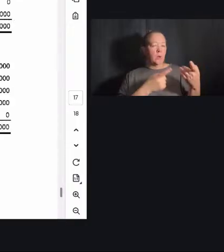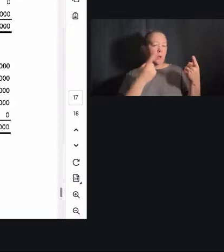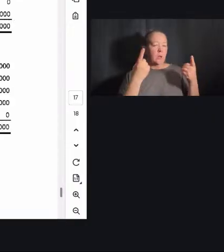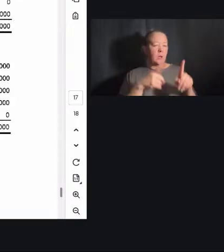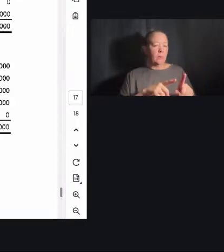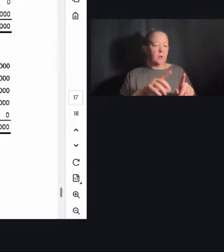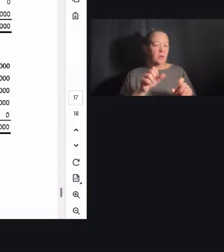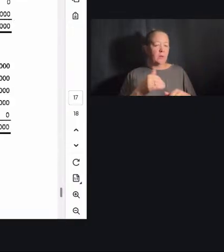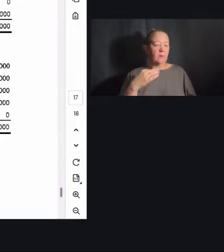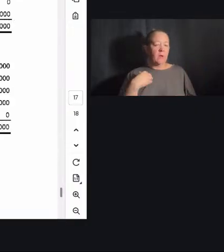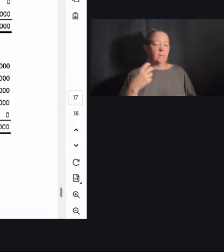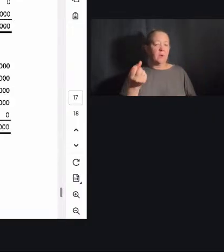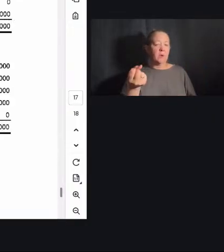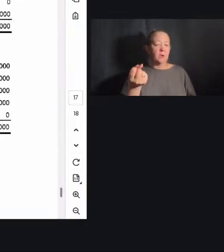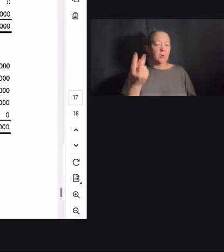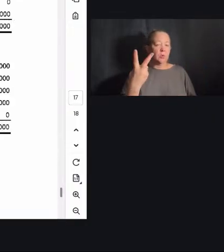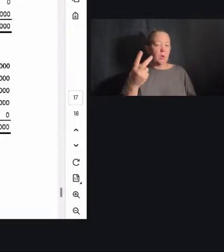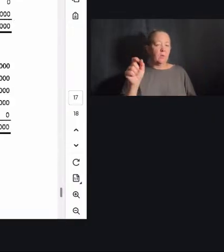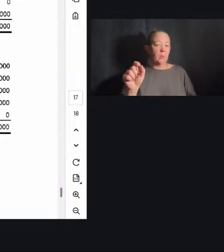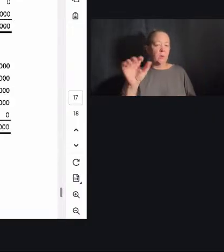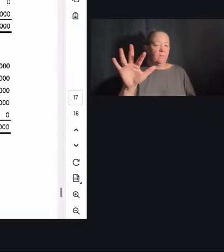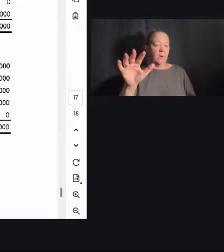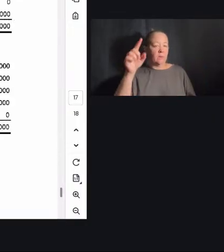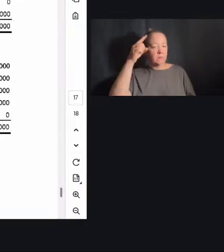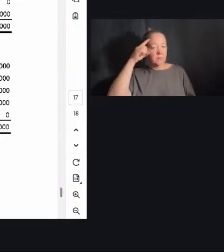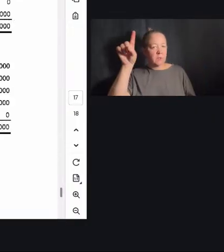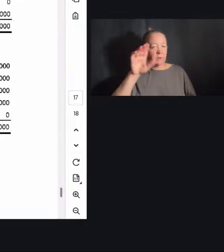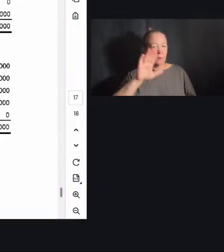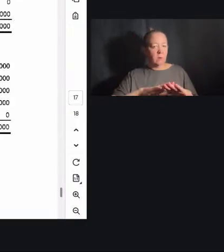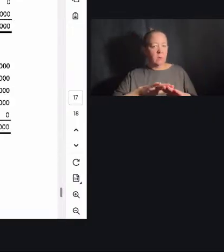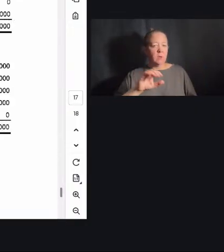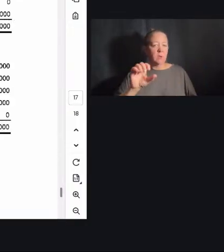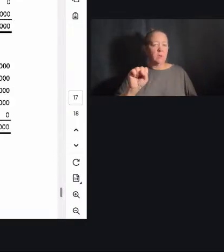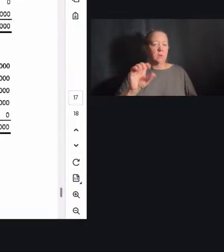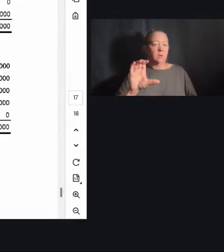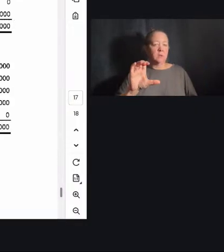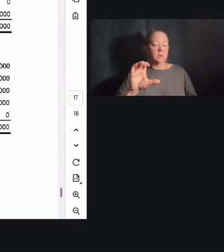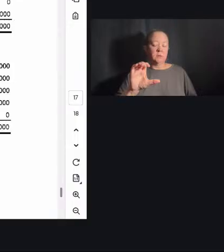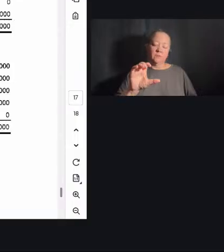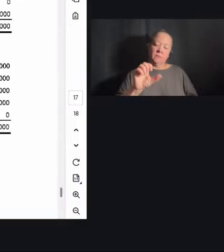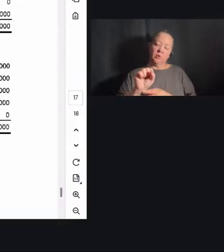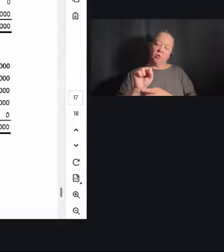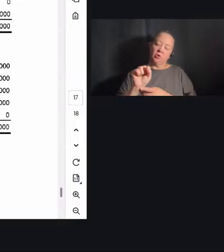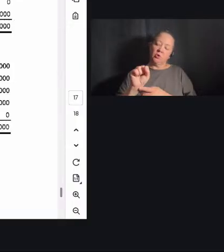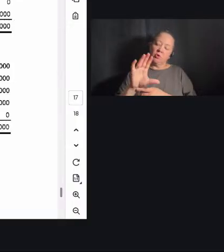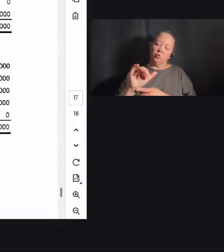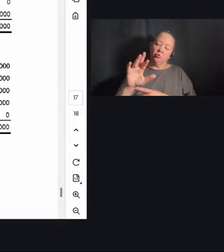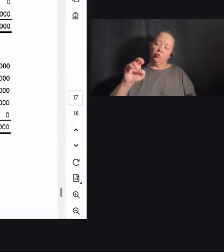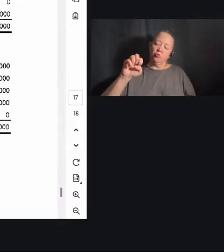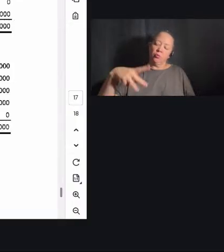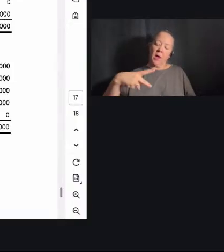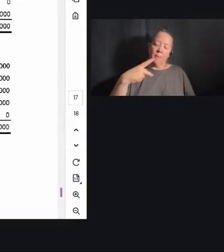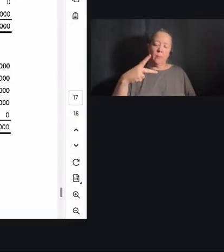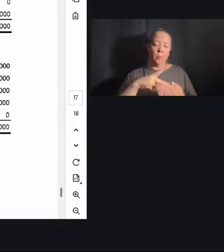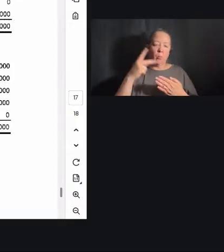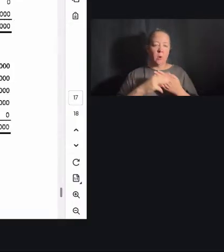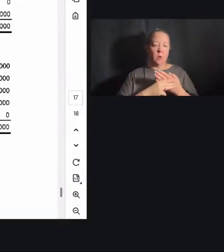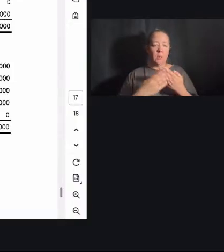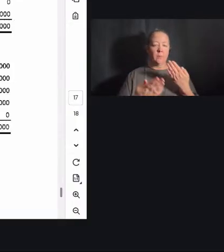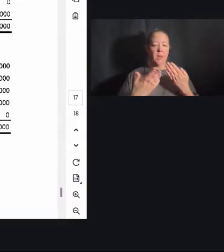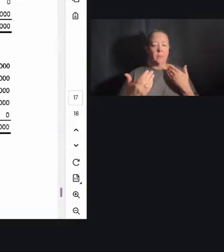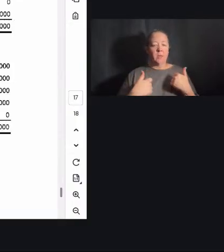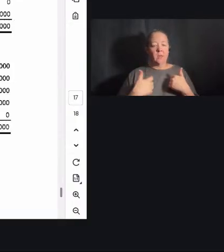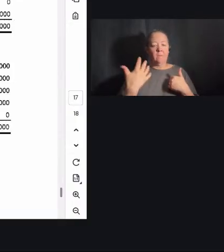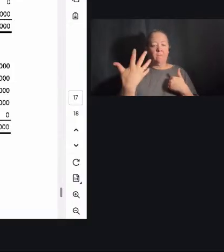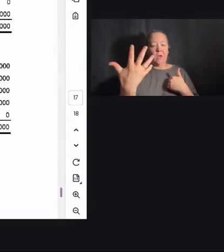cent on the scrap program and maybe you lose maybe 5 people out of the 130? And